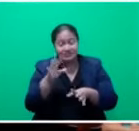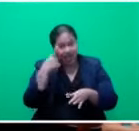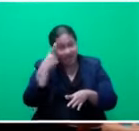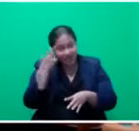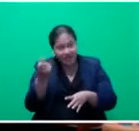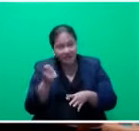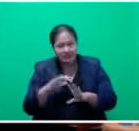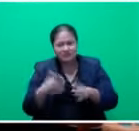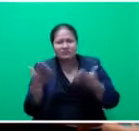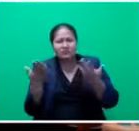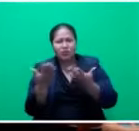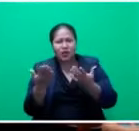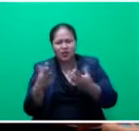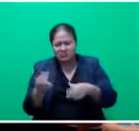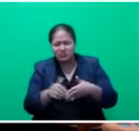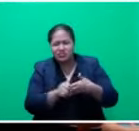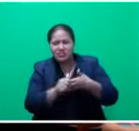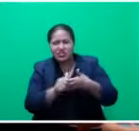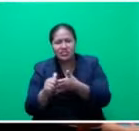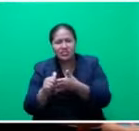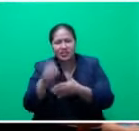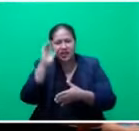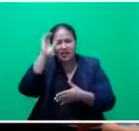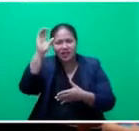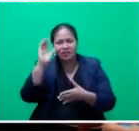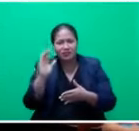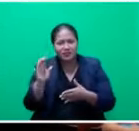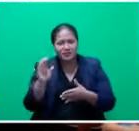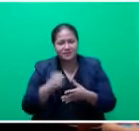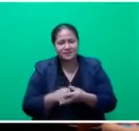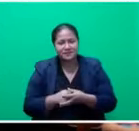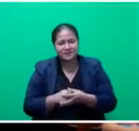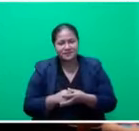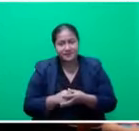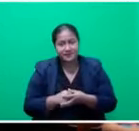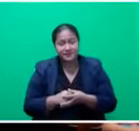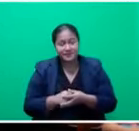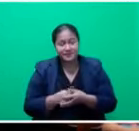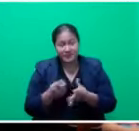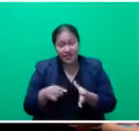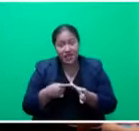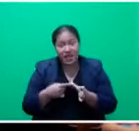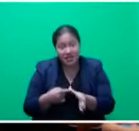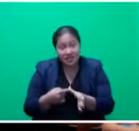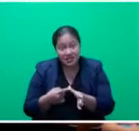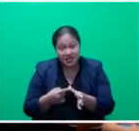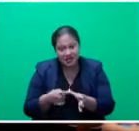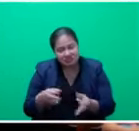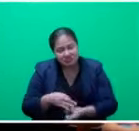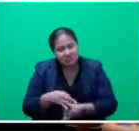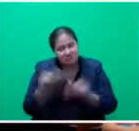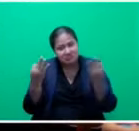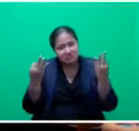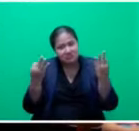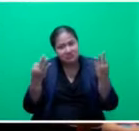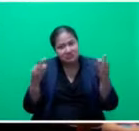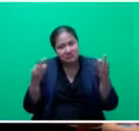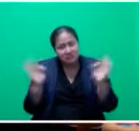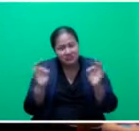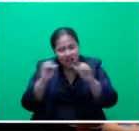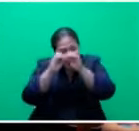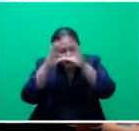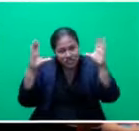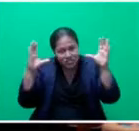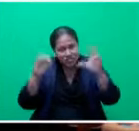our country. And the answer, Mr. Speaker, is nothing. No vision, no